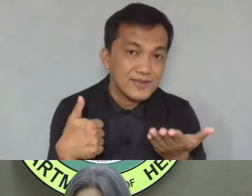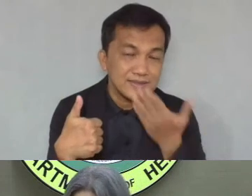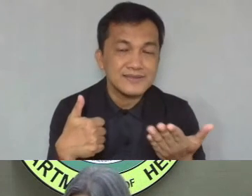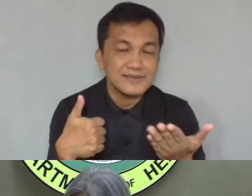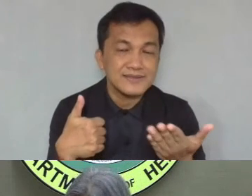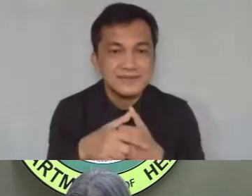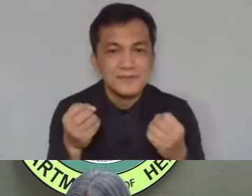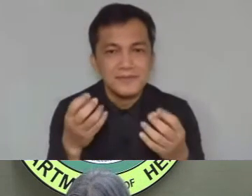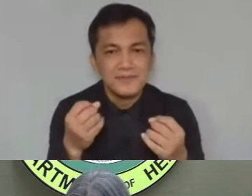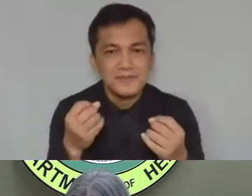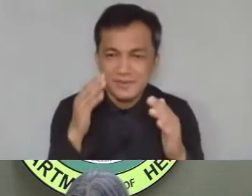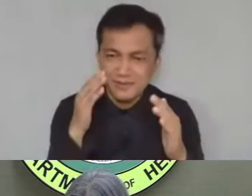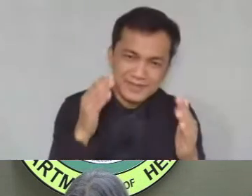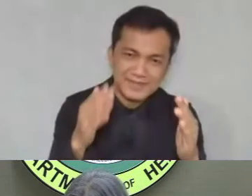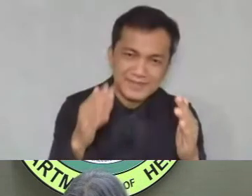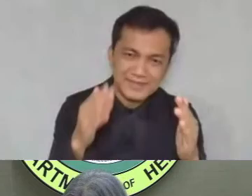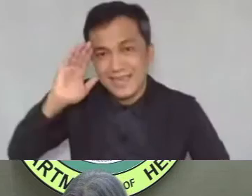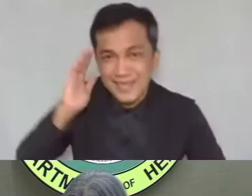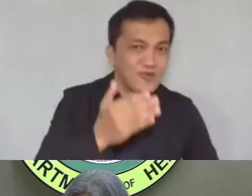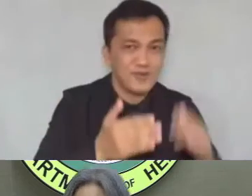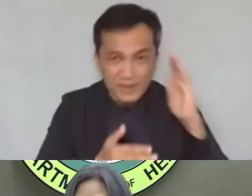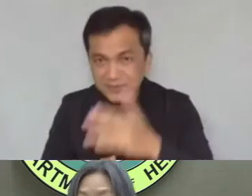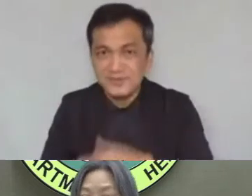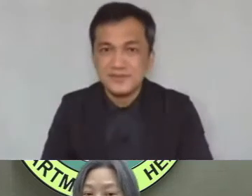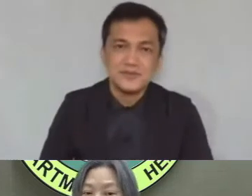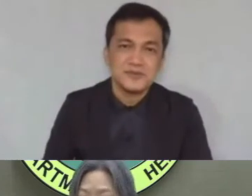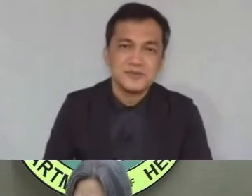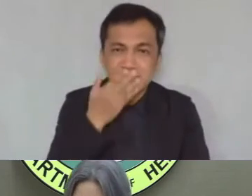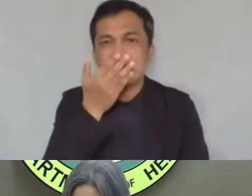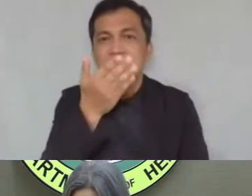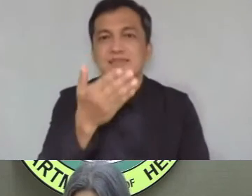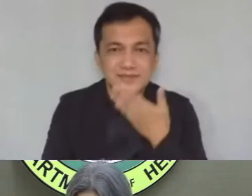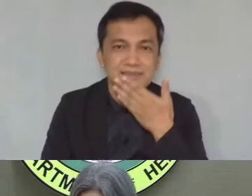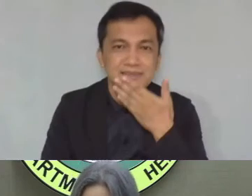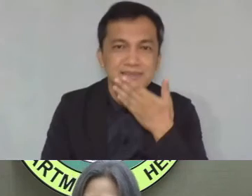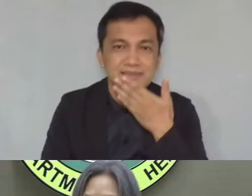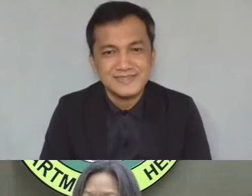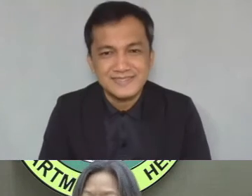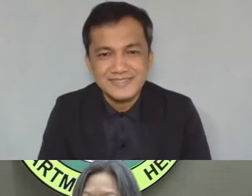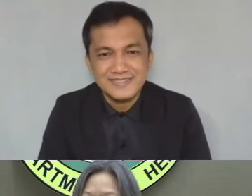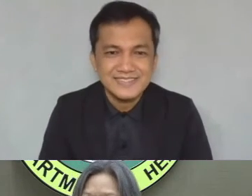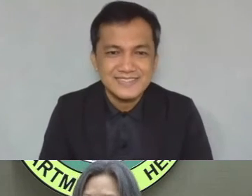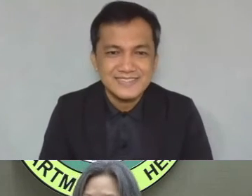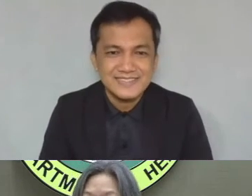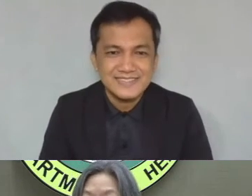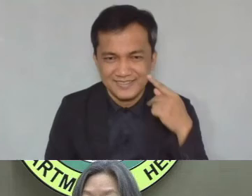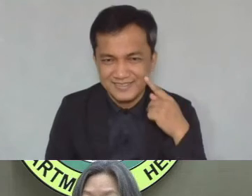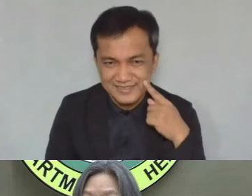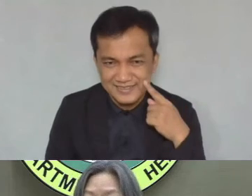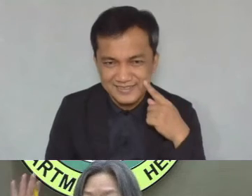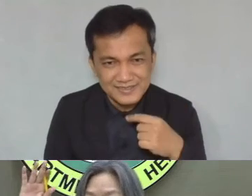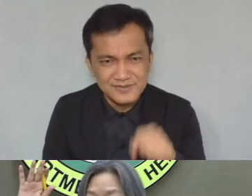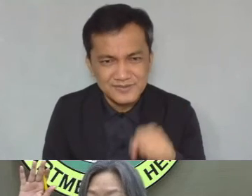Okay, thank you very much. Marami rin po nagpapabati. So, hello to everybody. Thank you very much again. Ay, last word